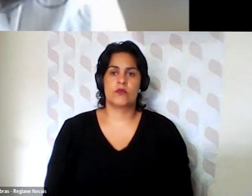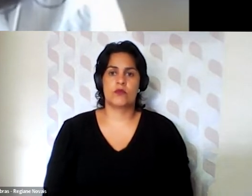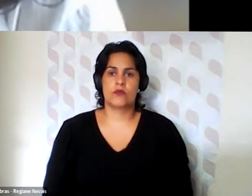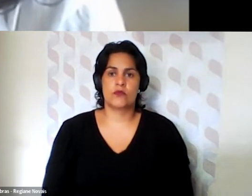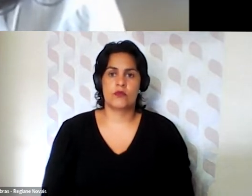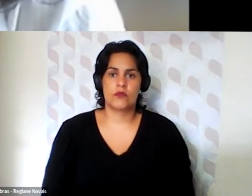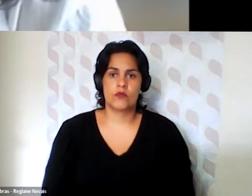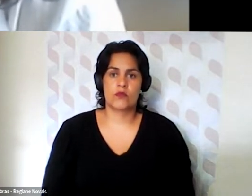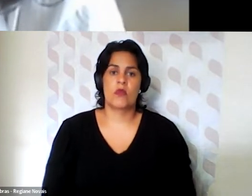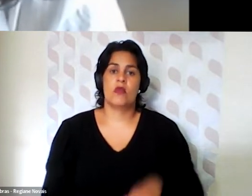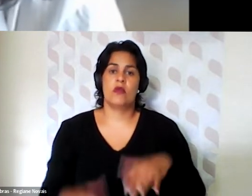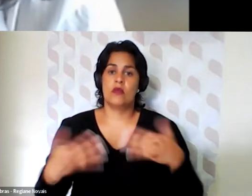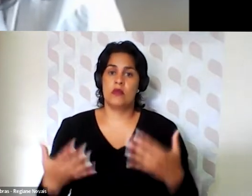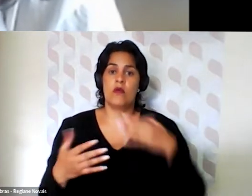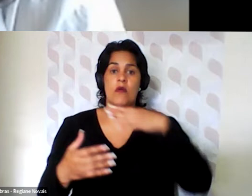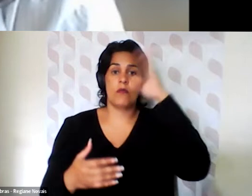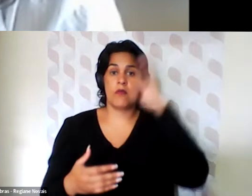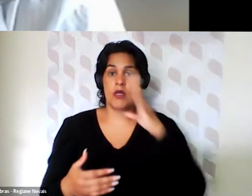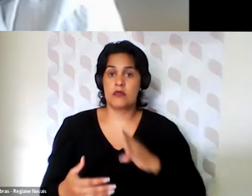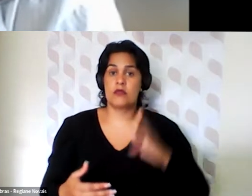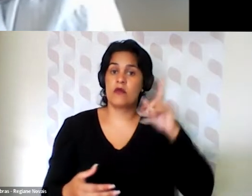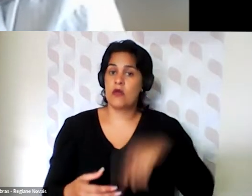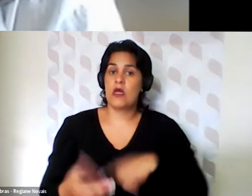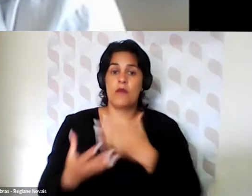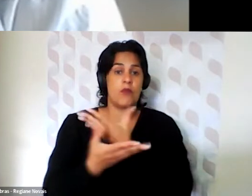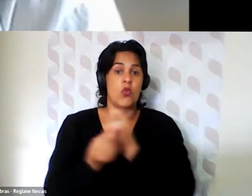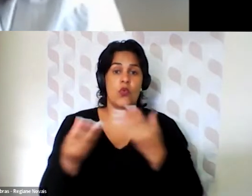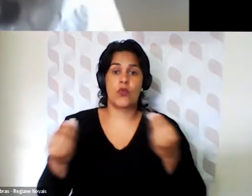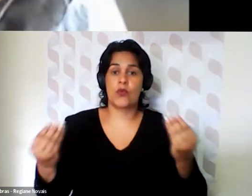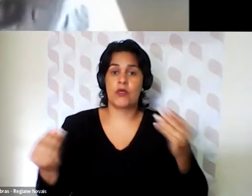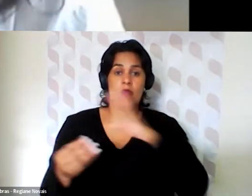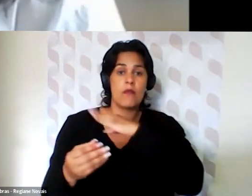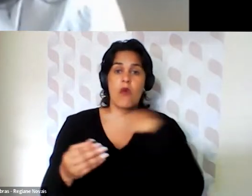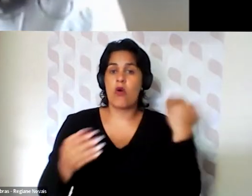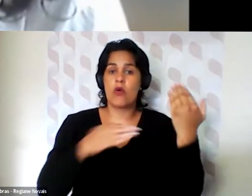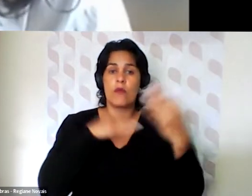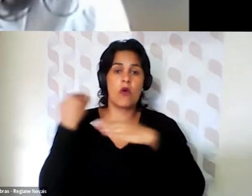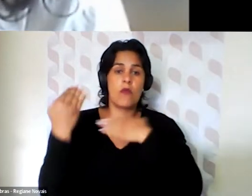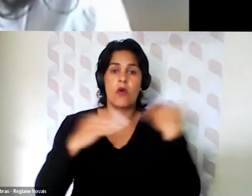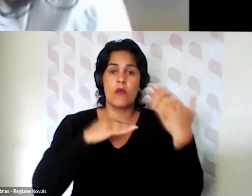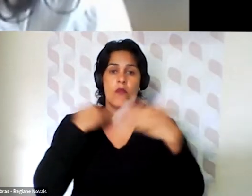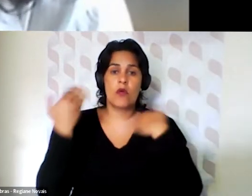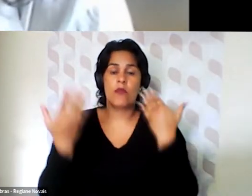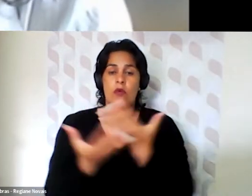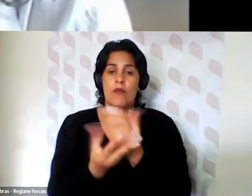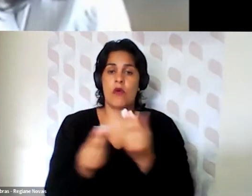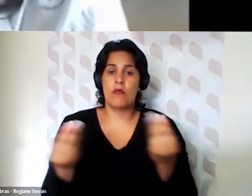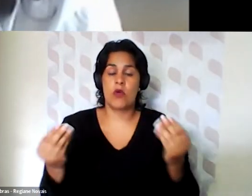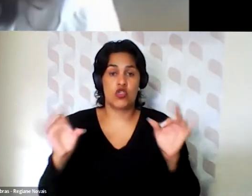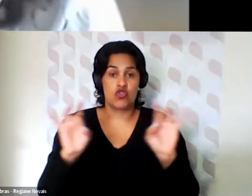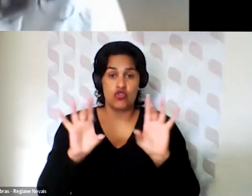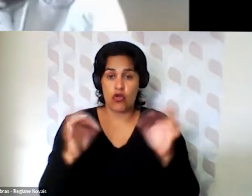ministries, impunity for bad actors by the executive branch, impunity for bad actors by the